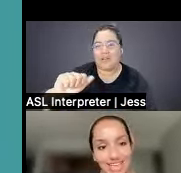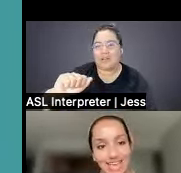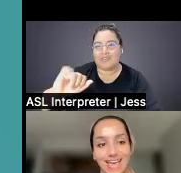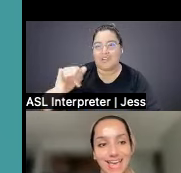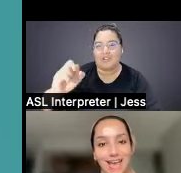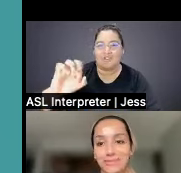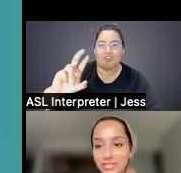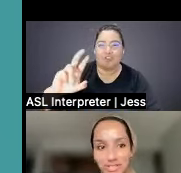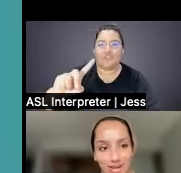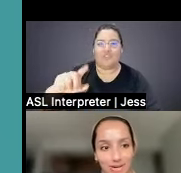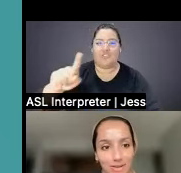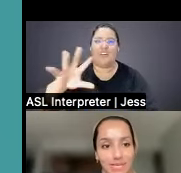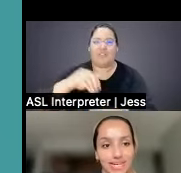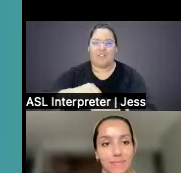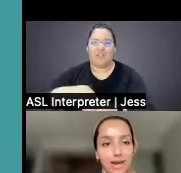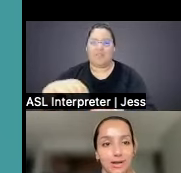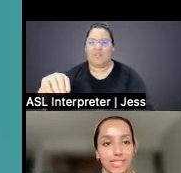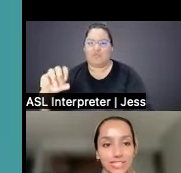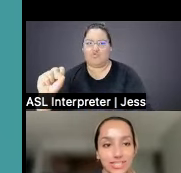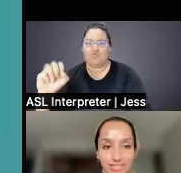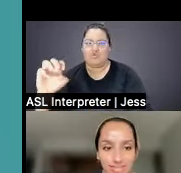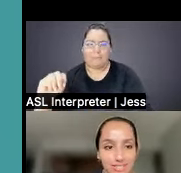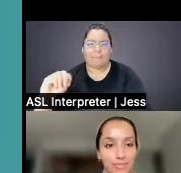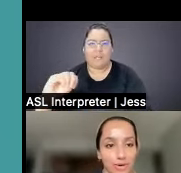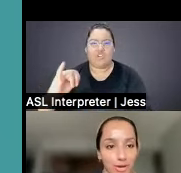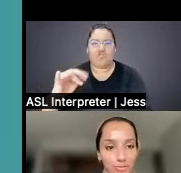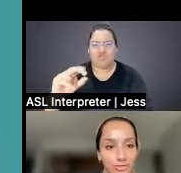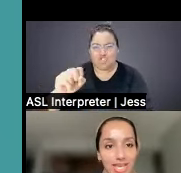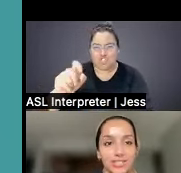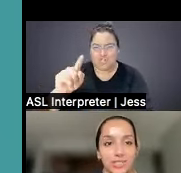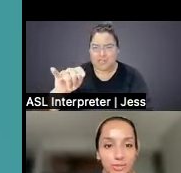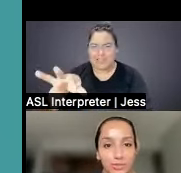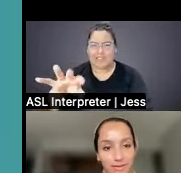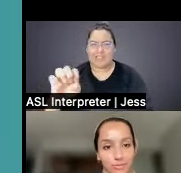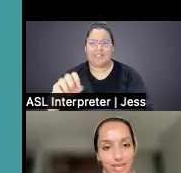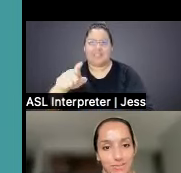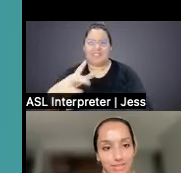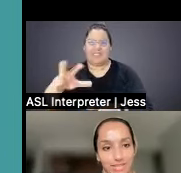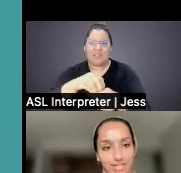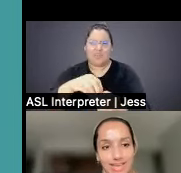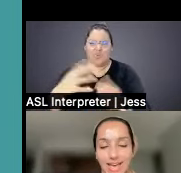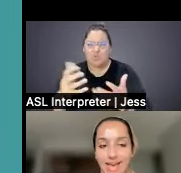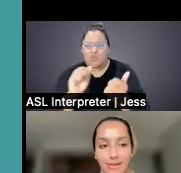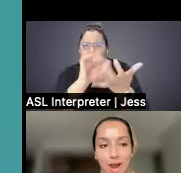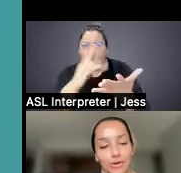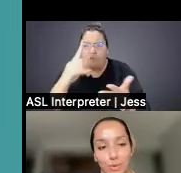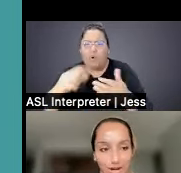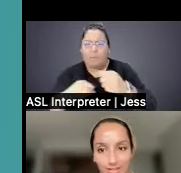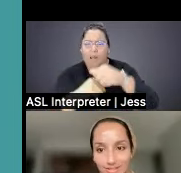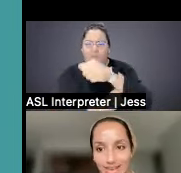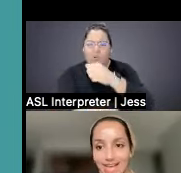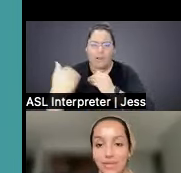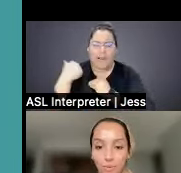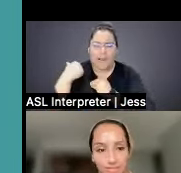MediaJustice. And I'm gonna share a bit about MediaJustice's approach to platform accountability. Our